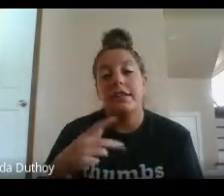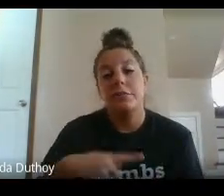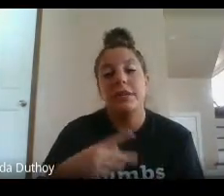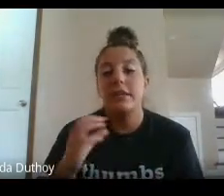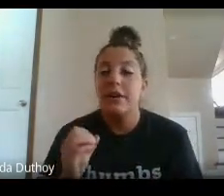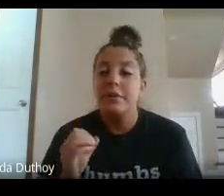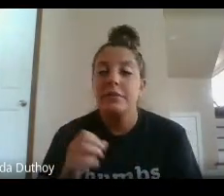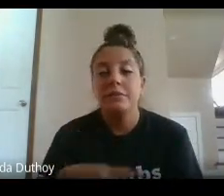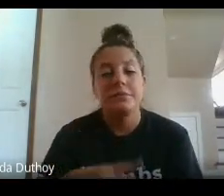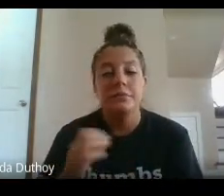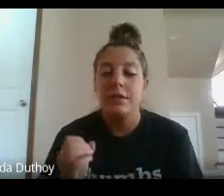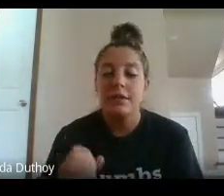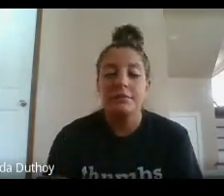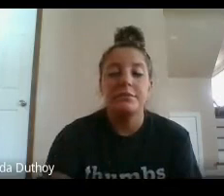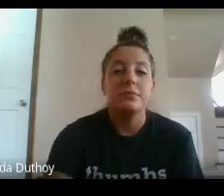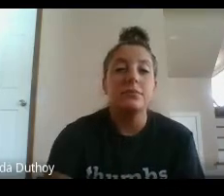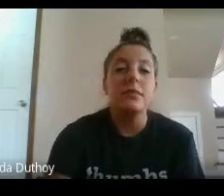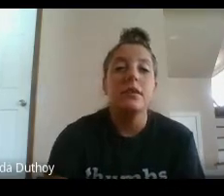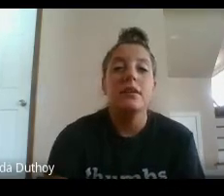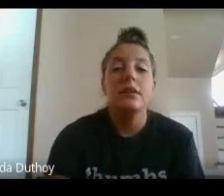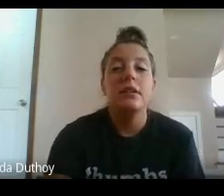initialized and then PO.